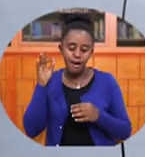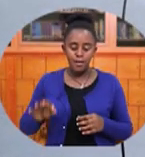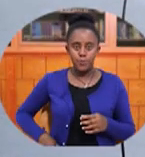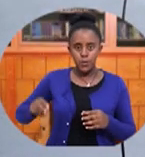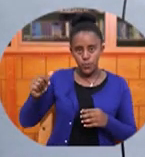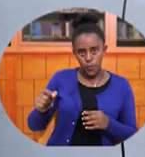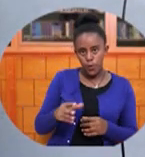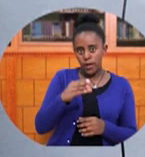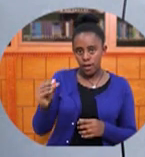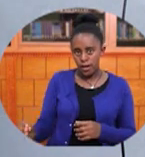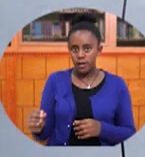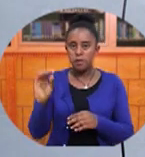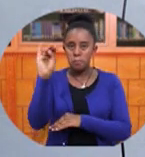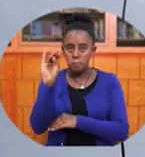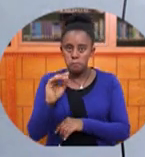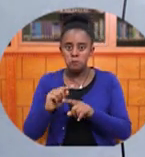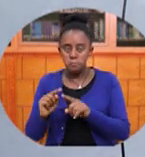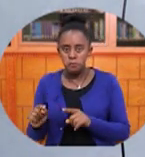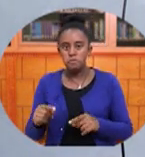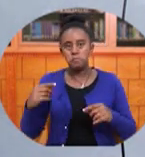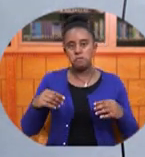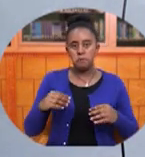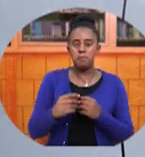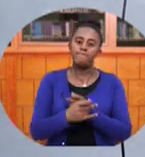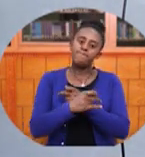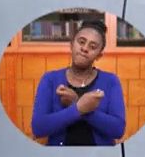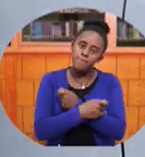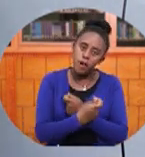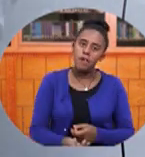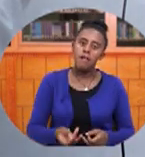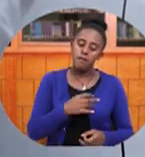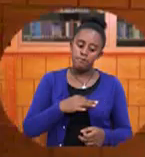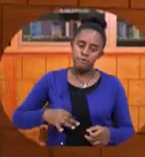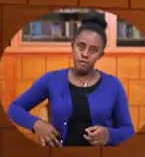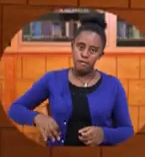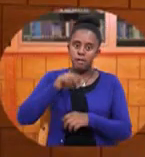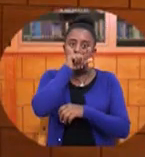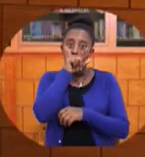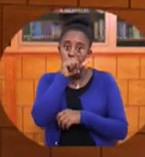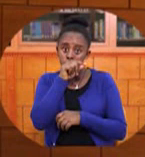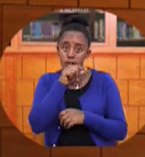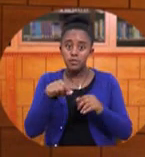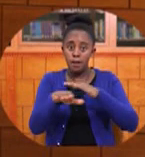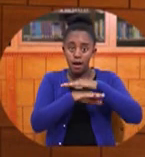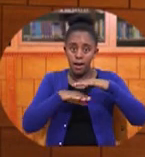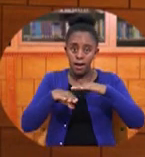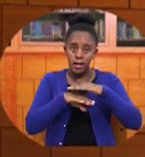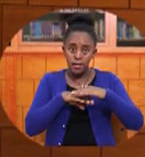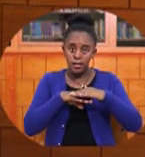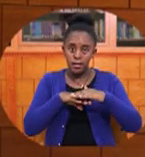cat, dog, and also wild animals like hyena, lion, tiger, and different fish and birds are grouped